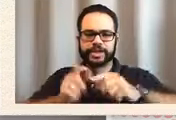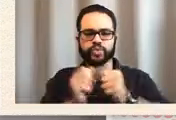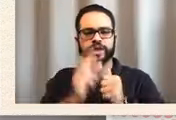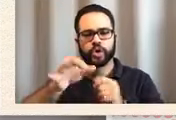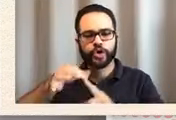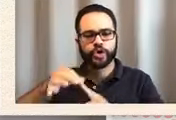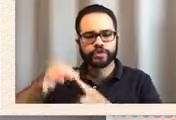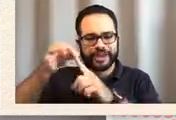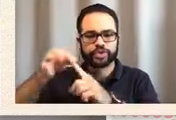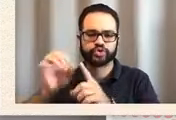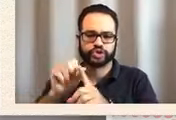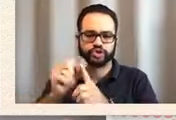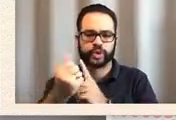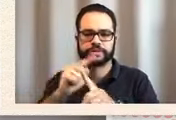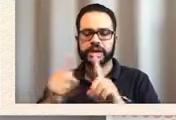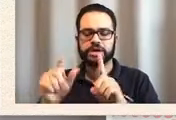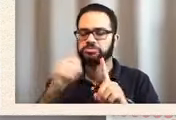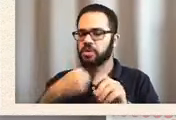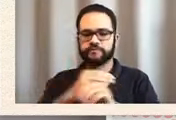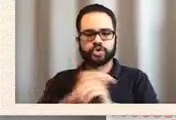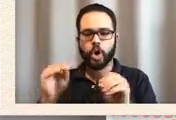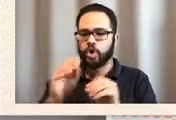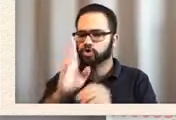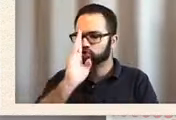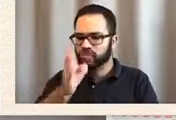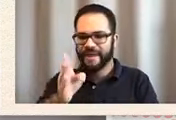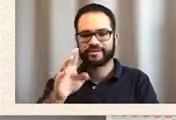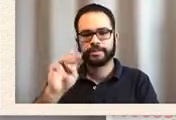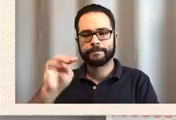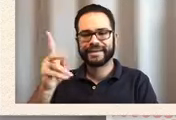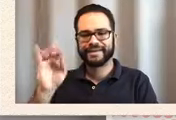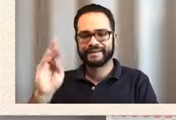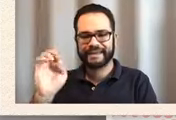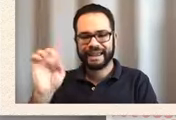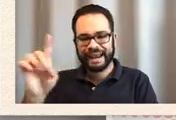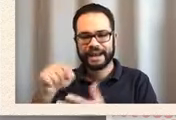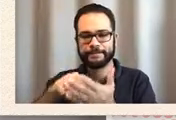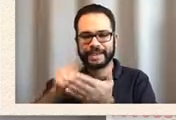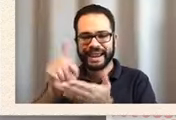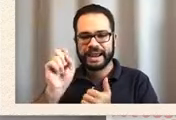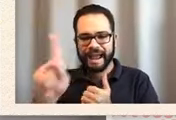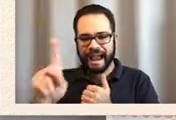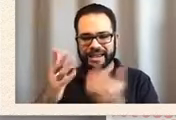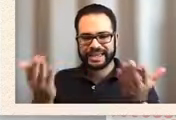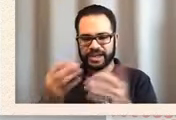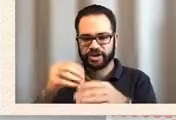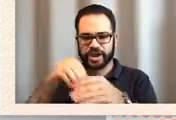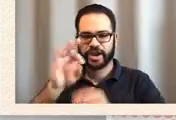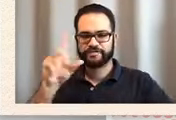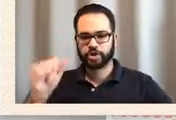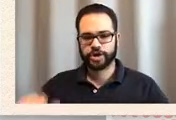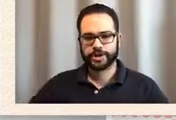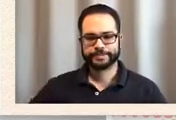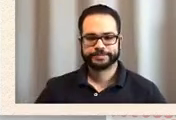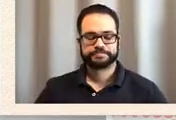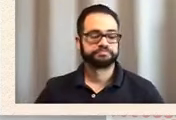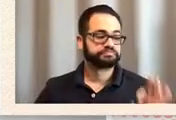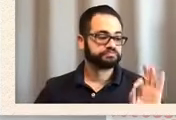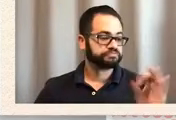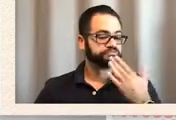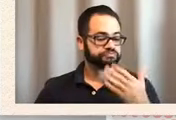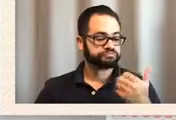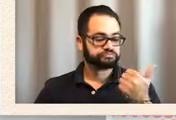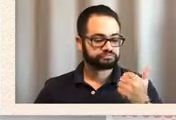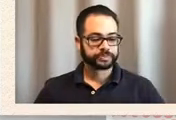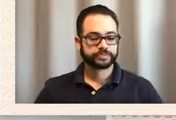a direct Medicaid payback on an ABLE account here in the state of Florida. Okay, thank you. How